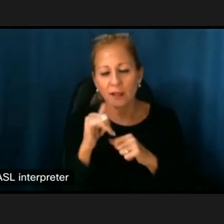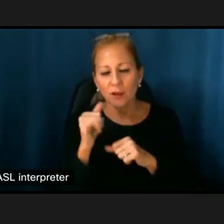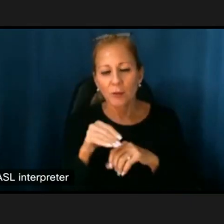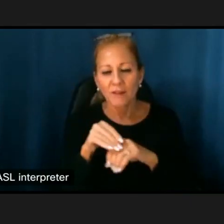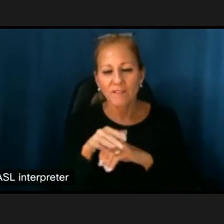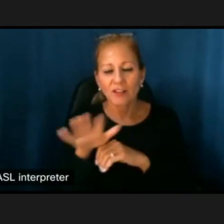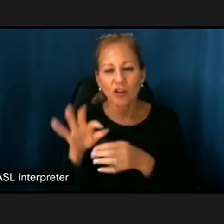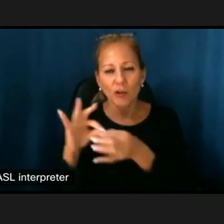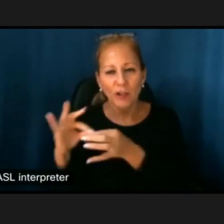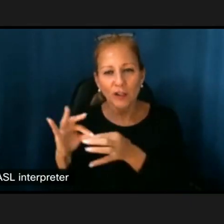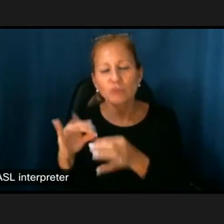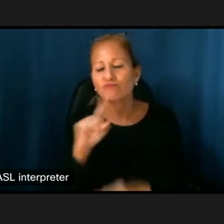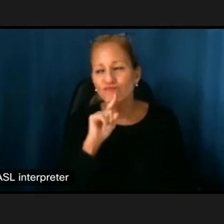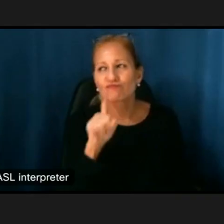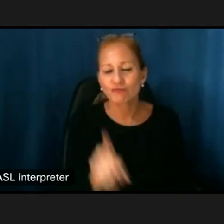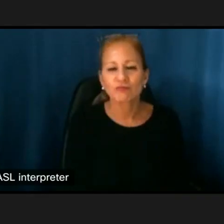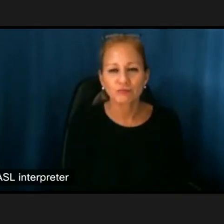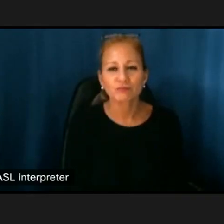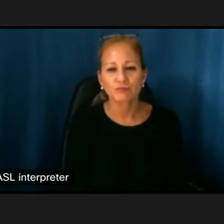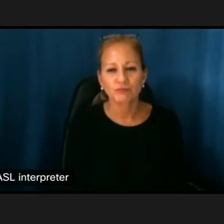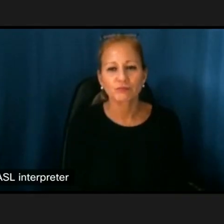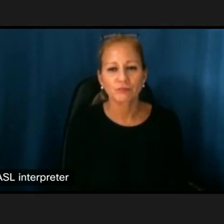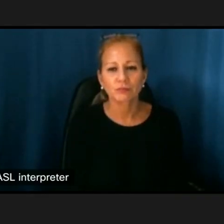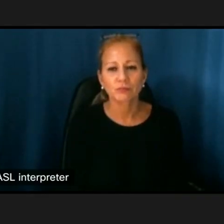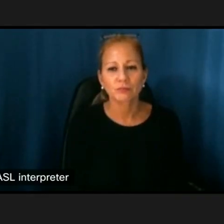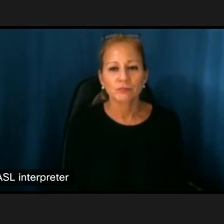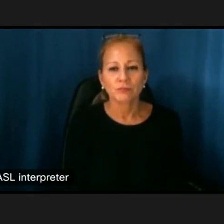a relationship. Absolutely.